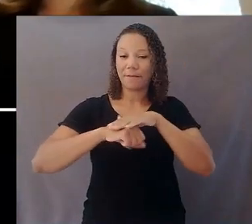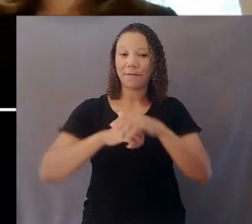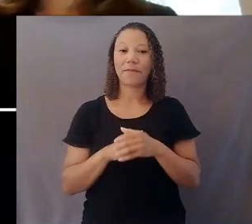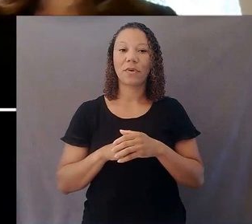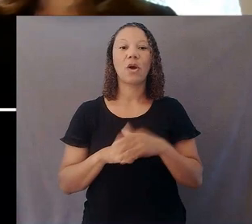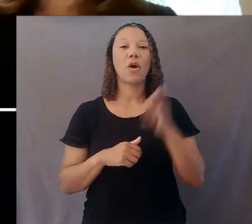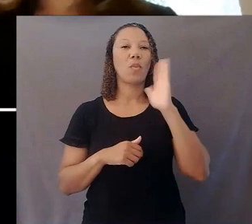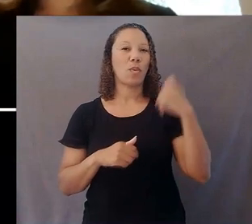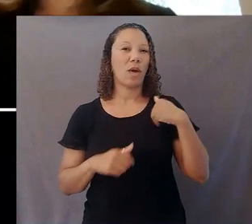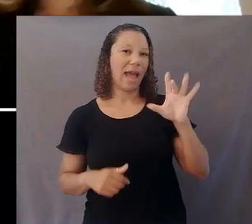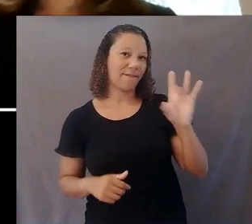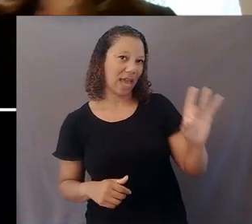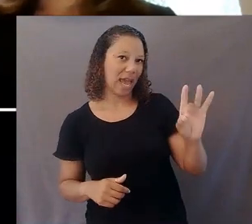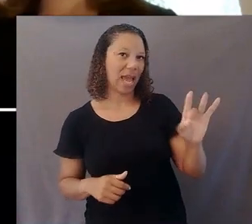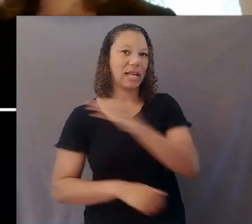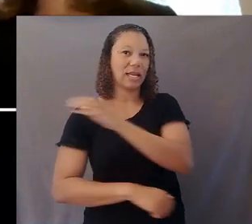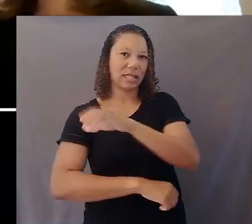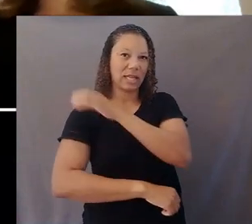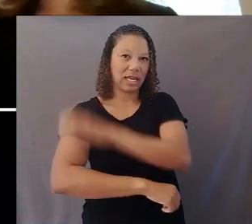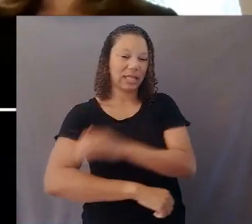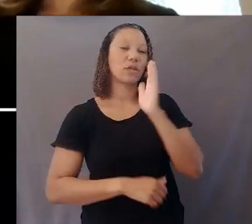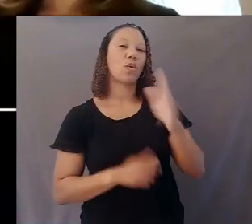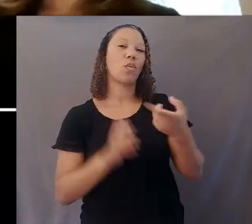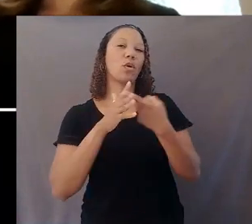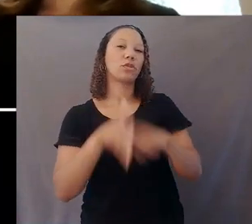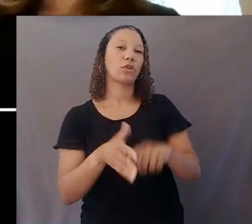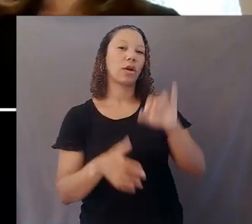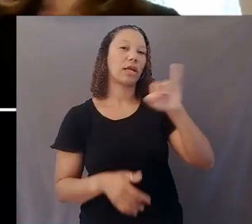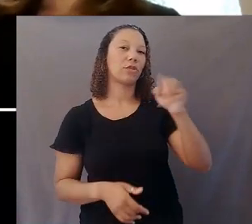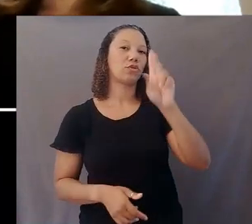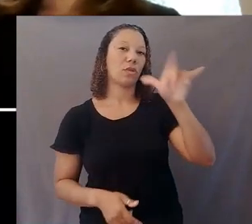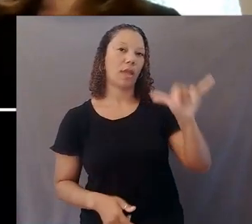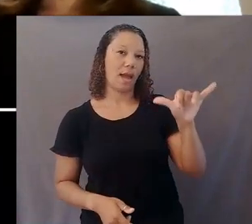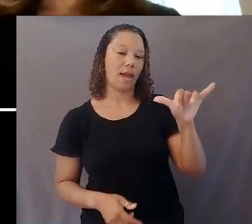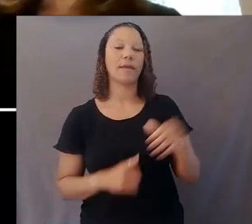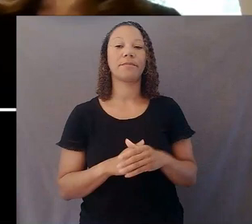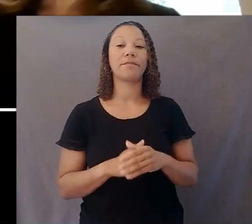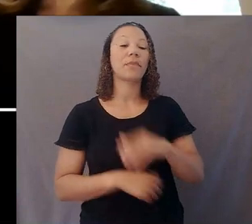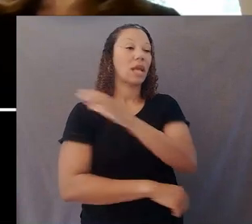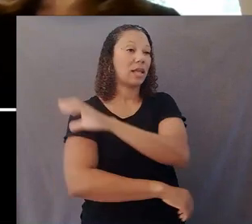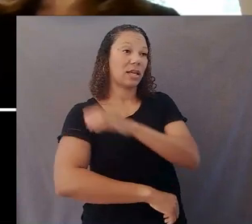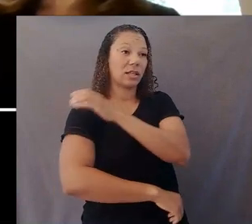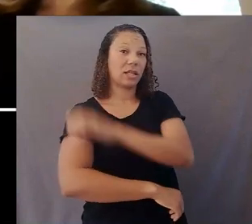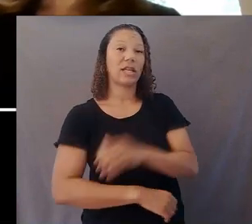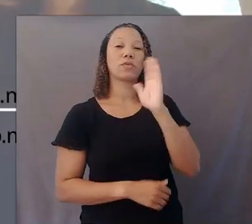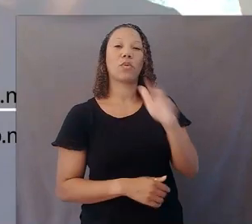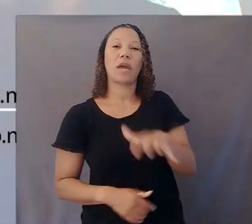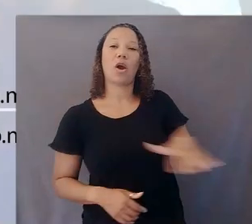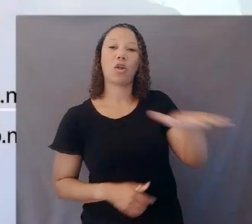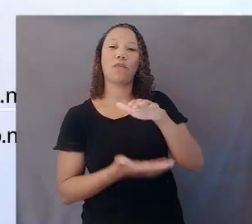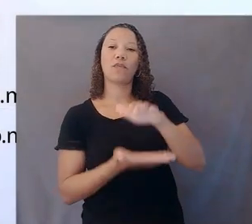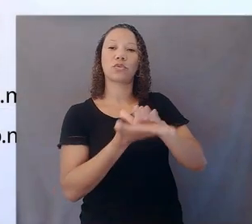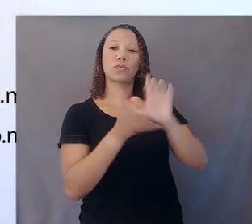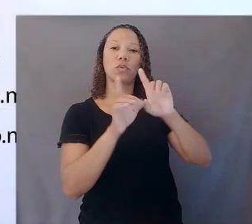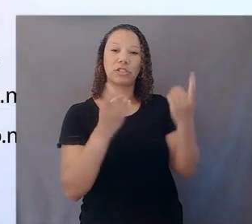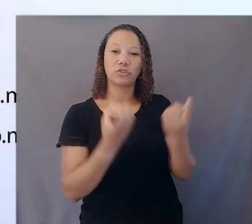the immunization clinics, and they start in July. And clinics will take place throughout the school district, including at Samuel